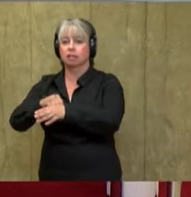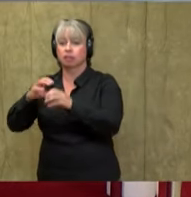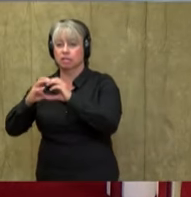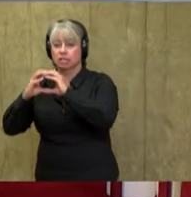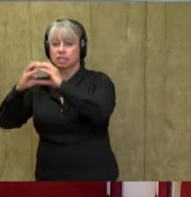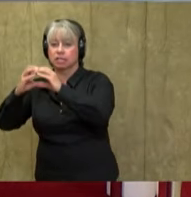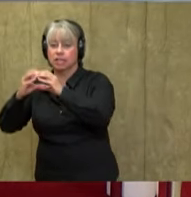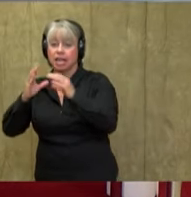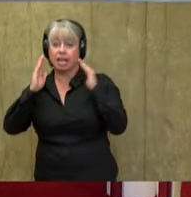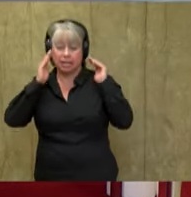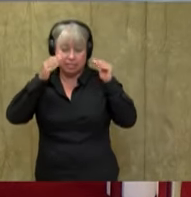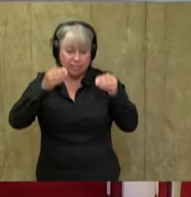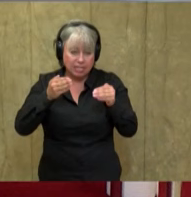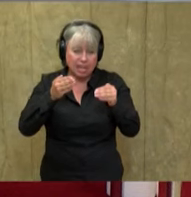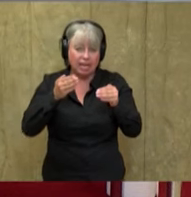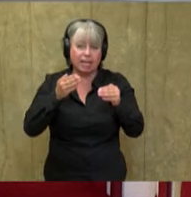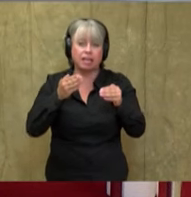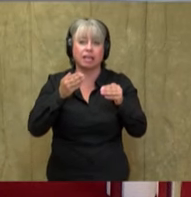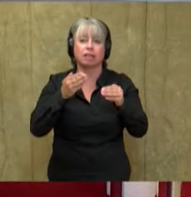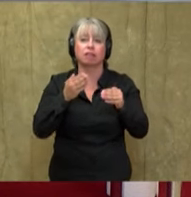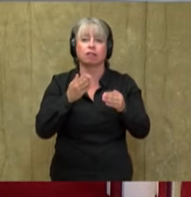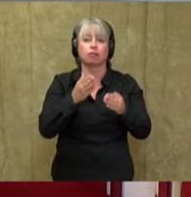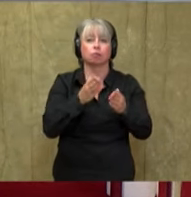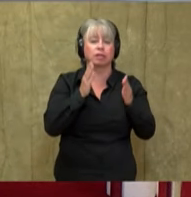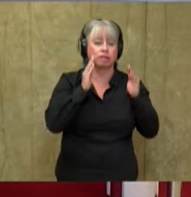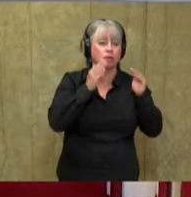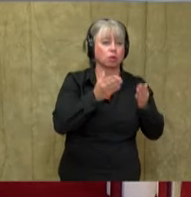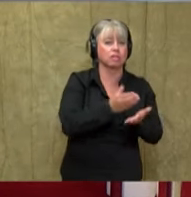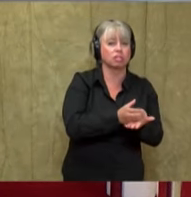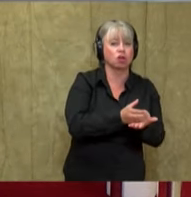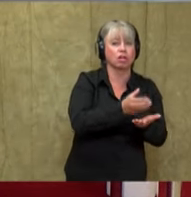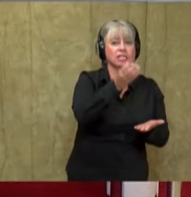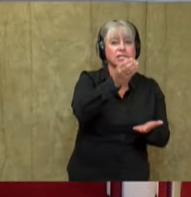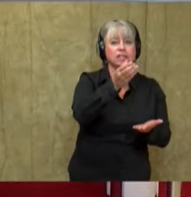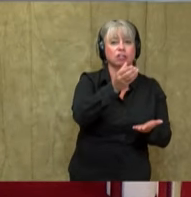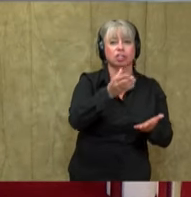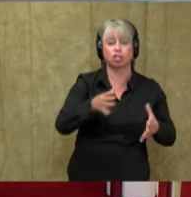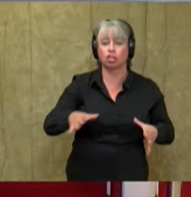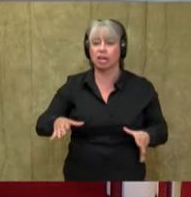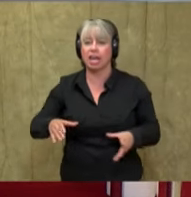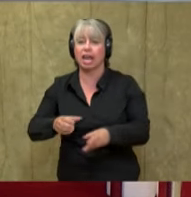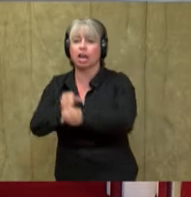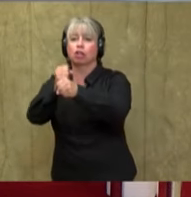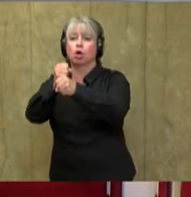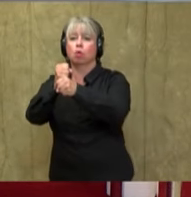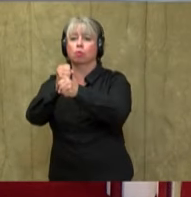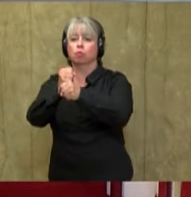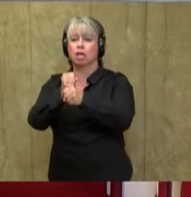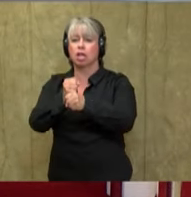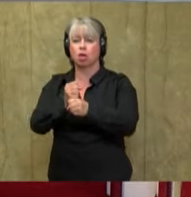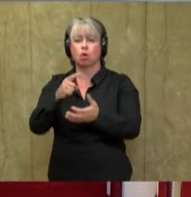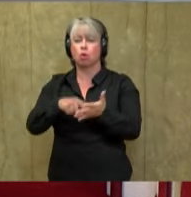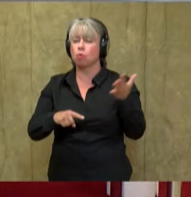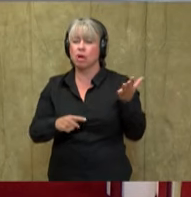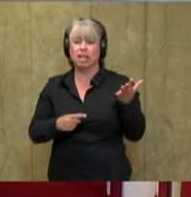going to focus mainly on a cylinder and a cone. So you may be wondering, what are those two